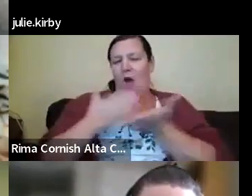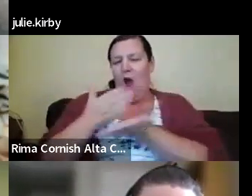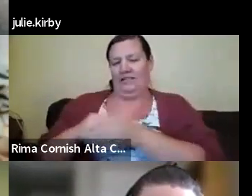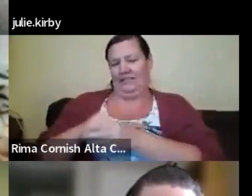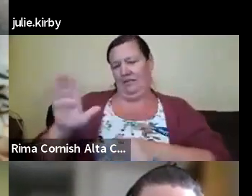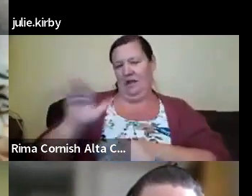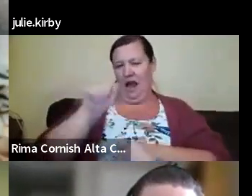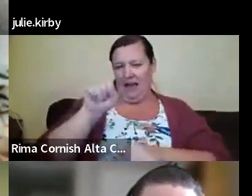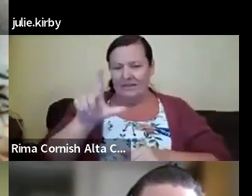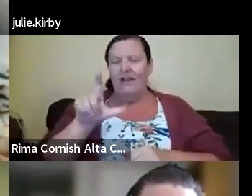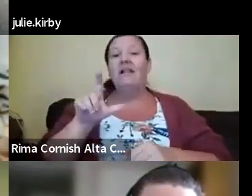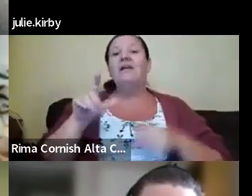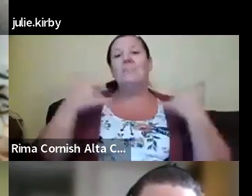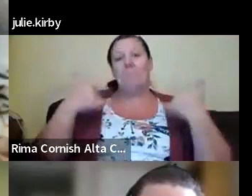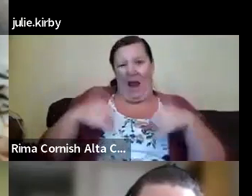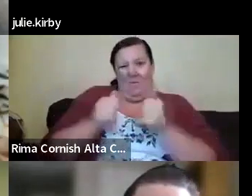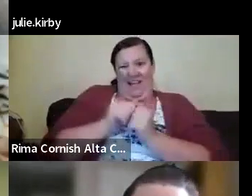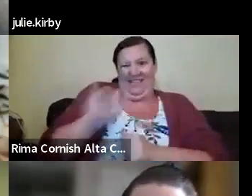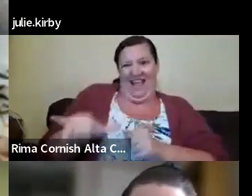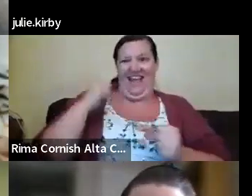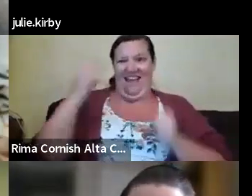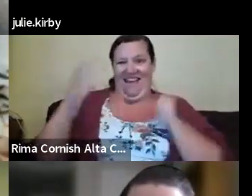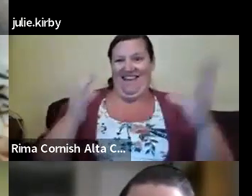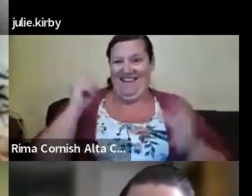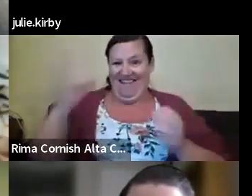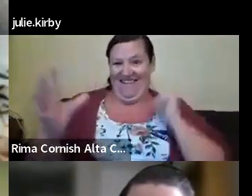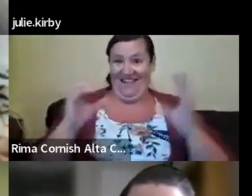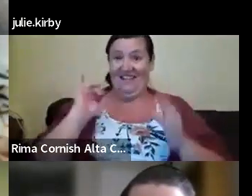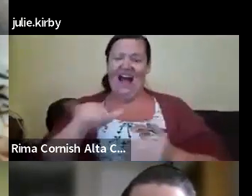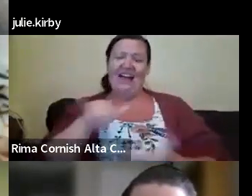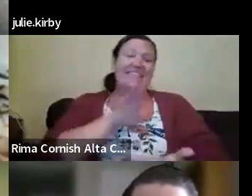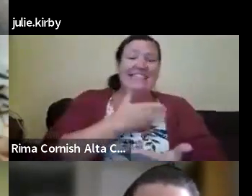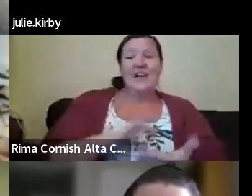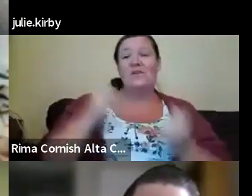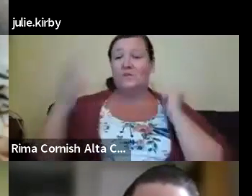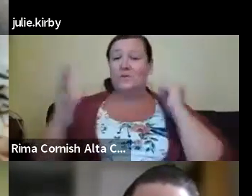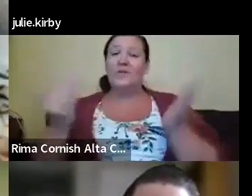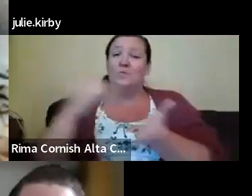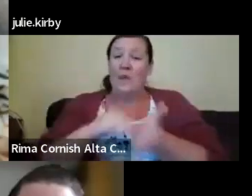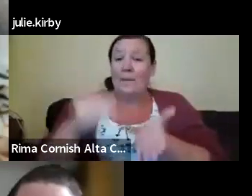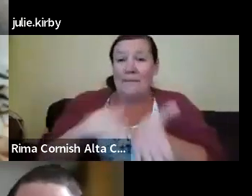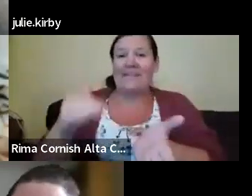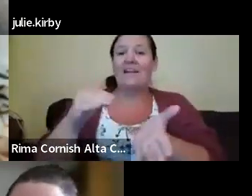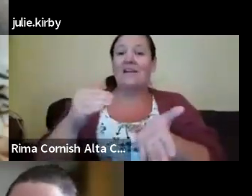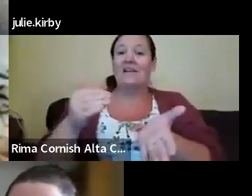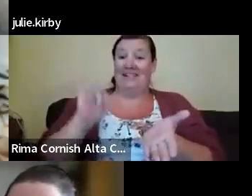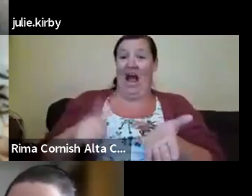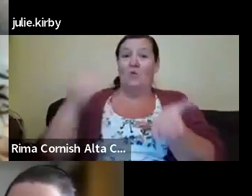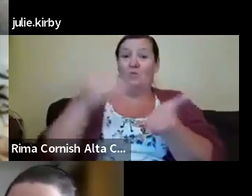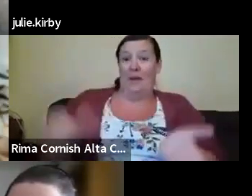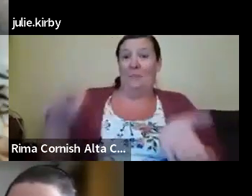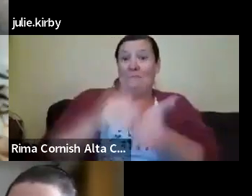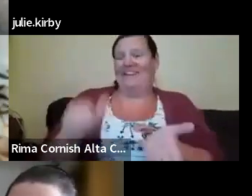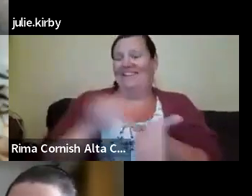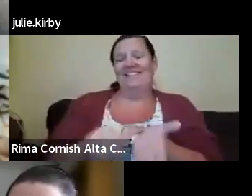location of the sign. There's 5 portions to ASL. So we play with those in sign. And